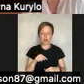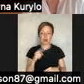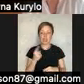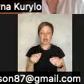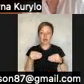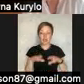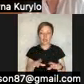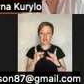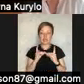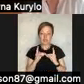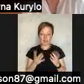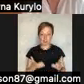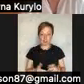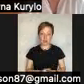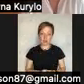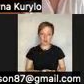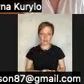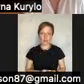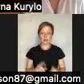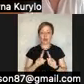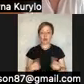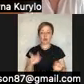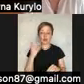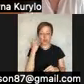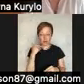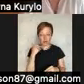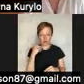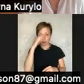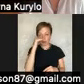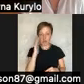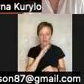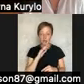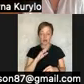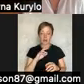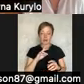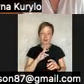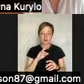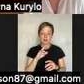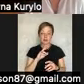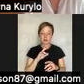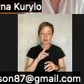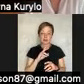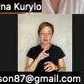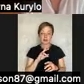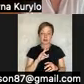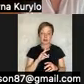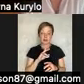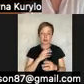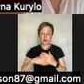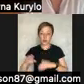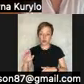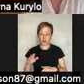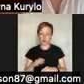while the parents of children with disabilities have higher anxiety levels about that. Because they can see only one